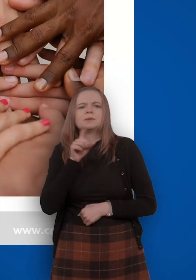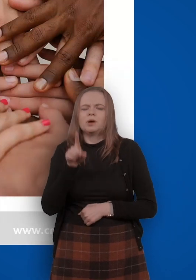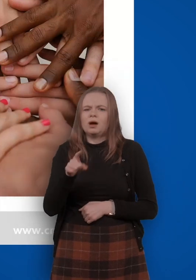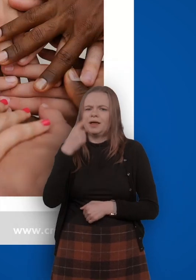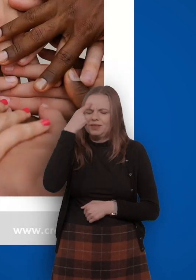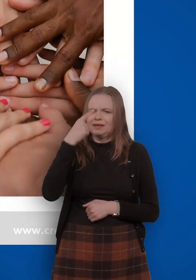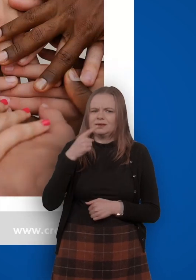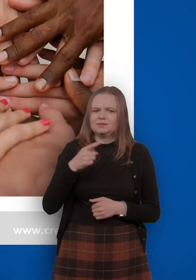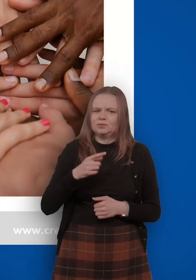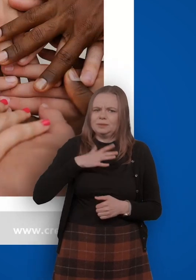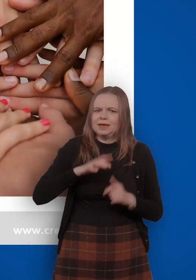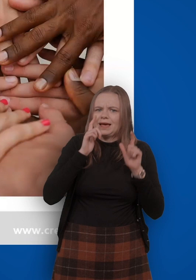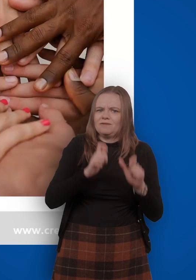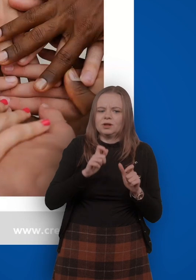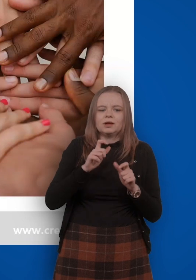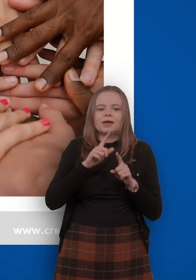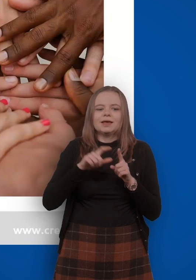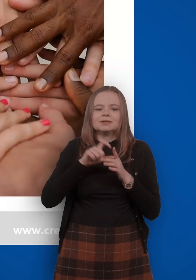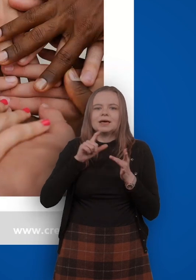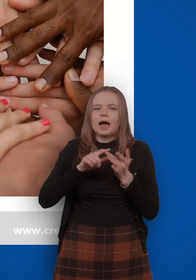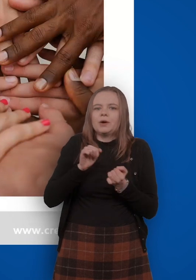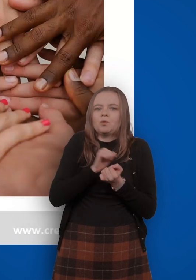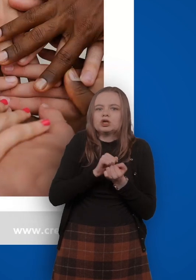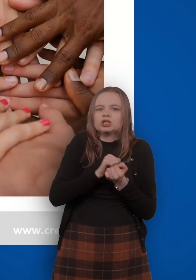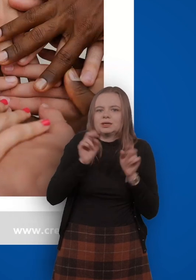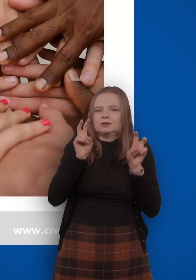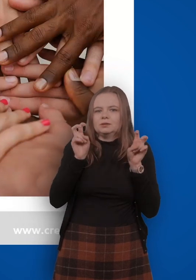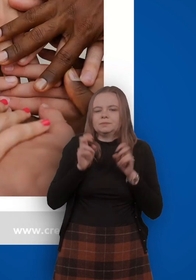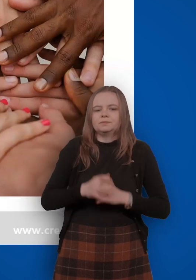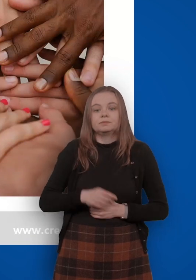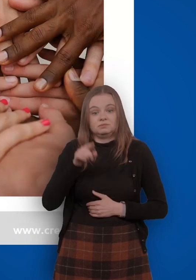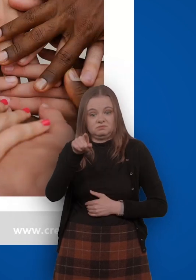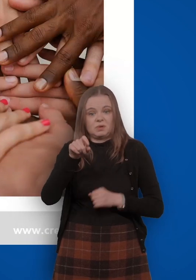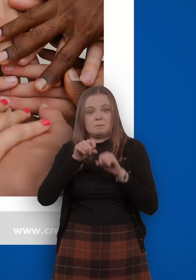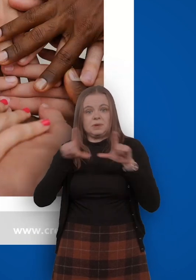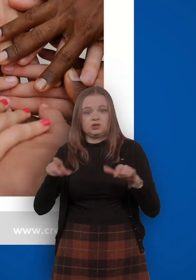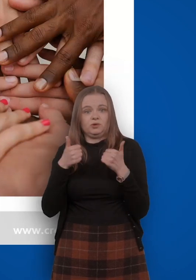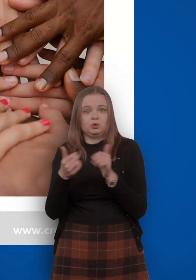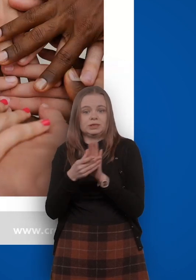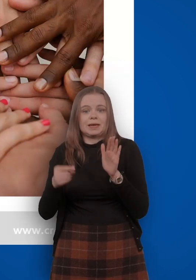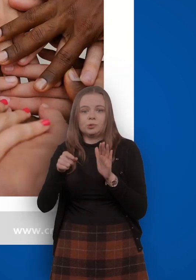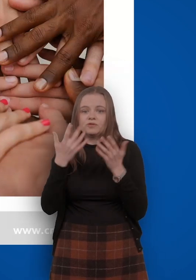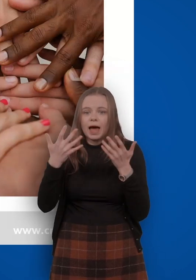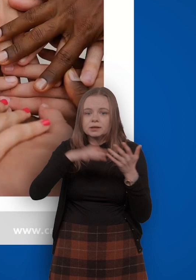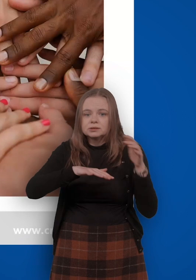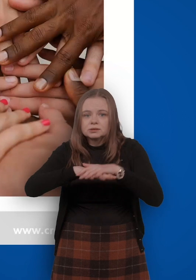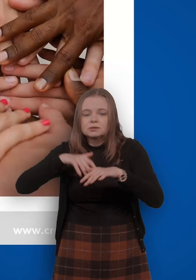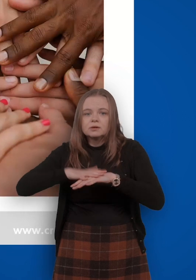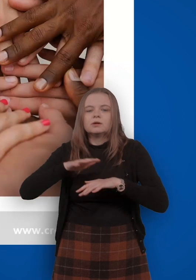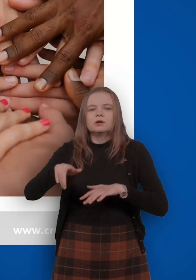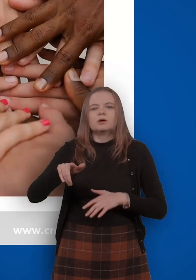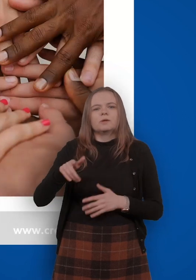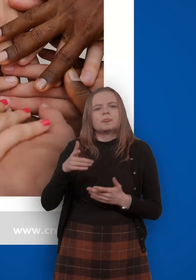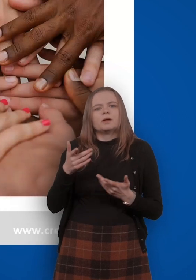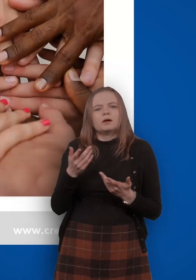need to be careful about EDI washing, as I call it, which this picture is actually a good example of. So, this kind of idea that we kind of